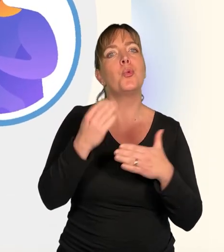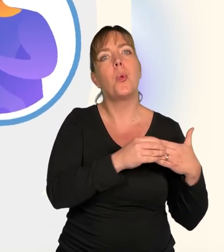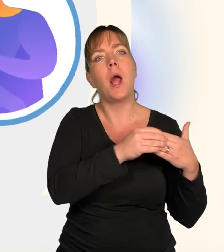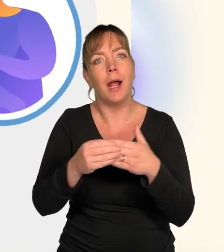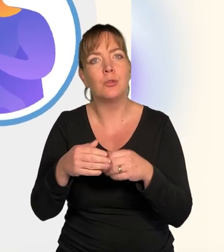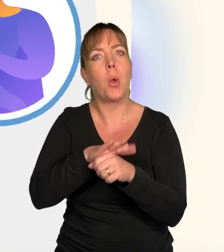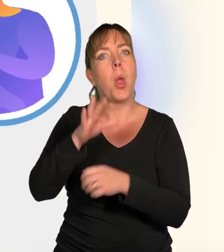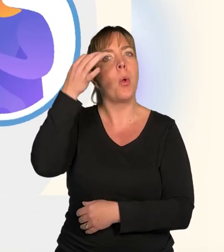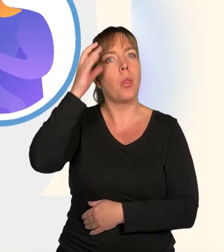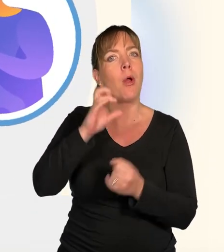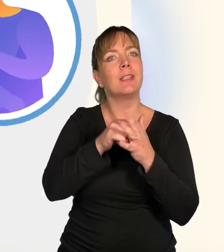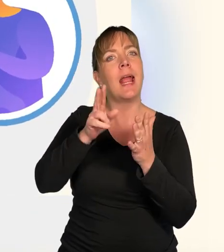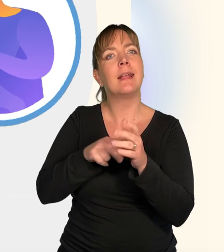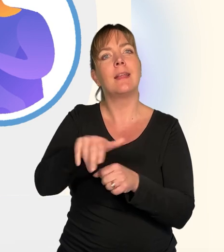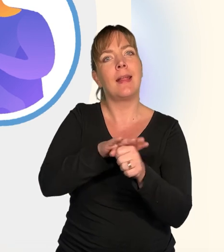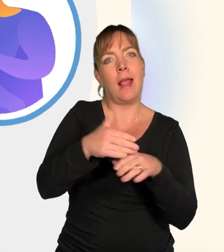strengthen mediation.